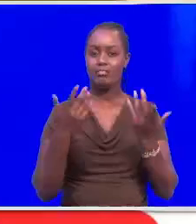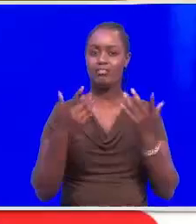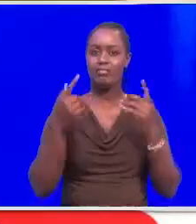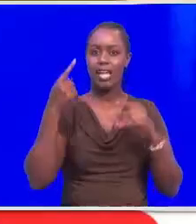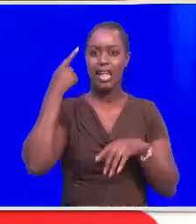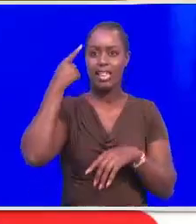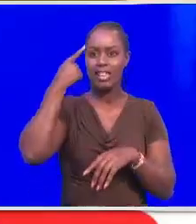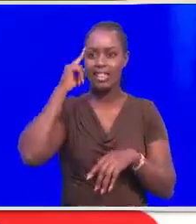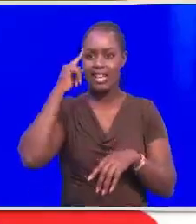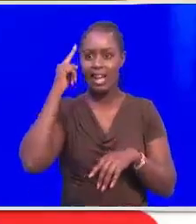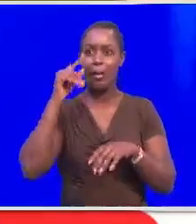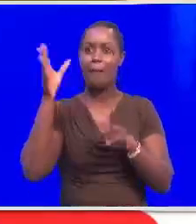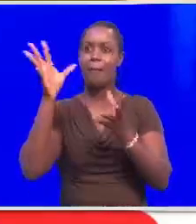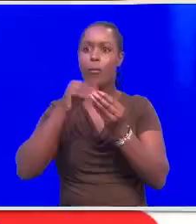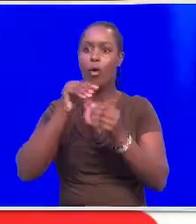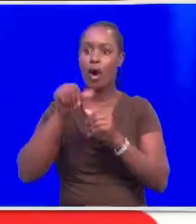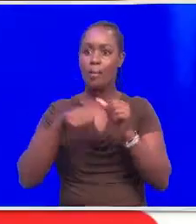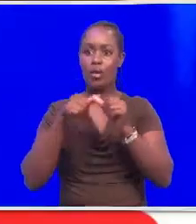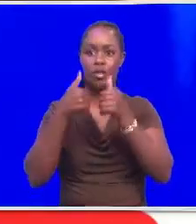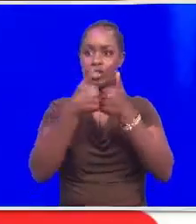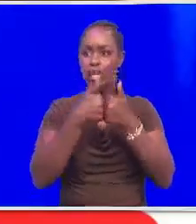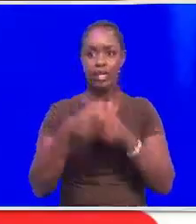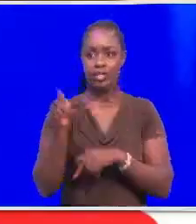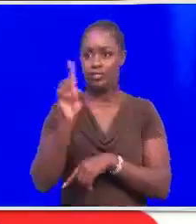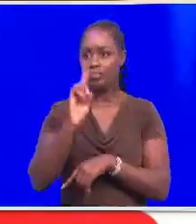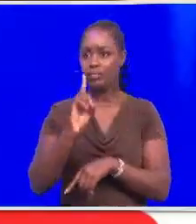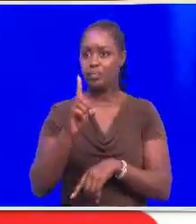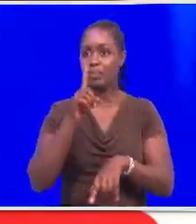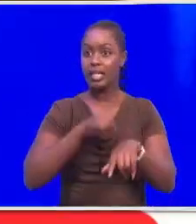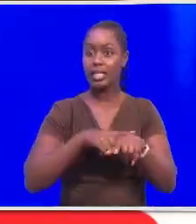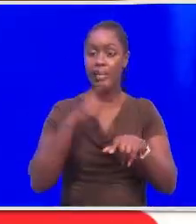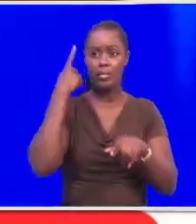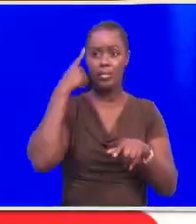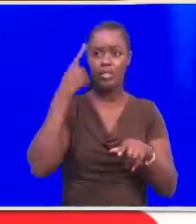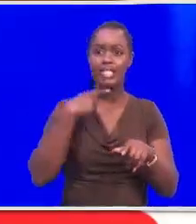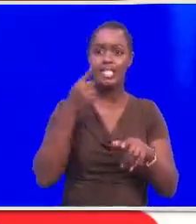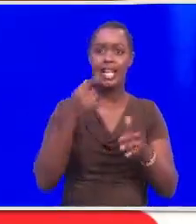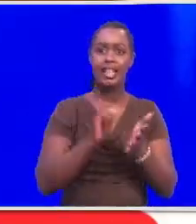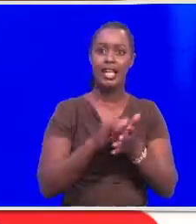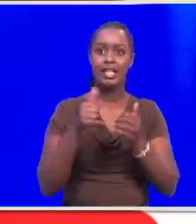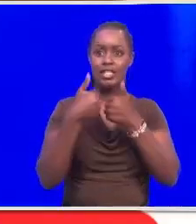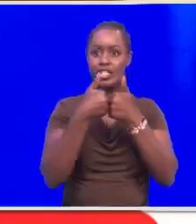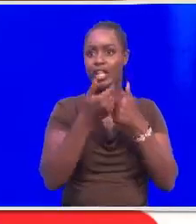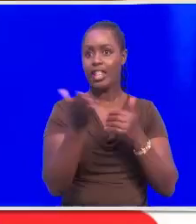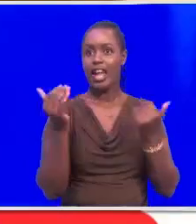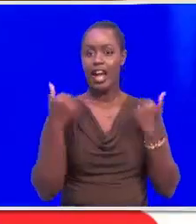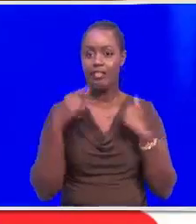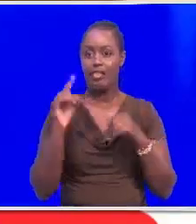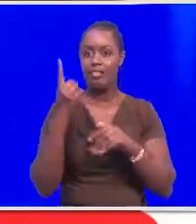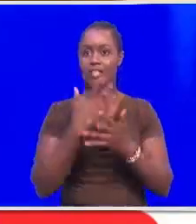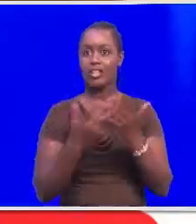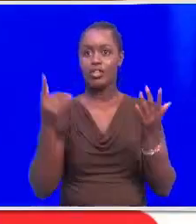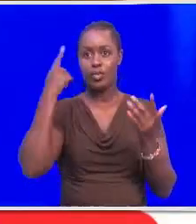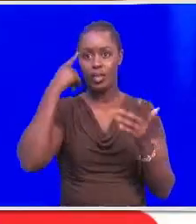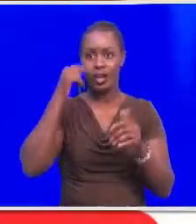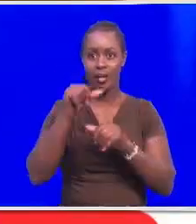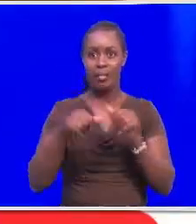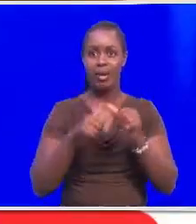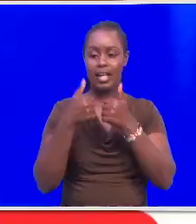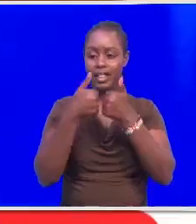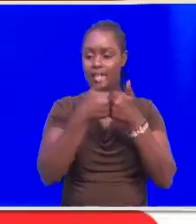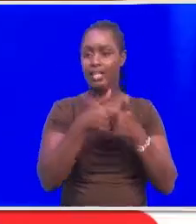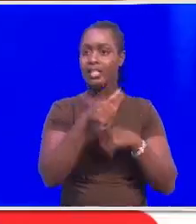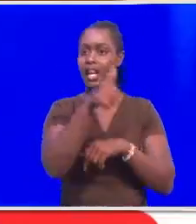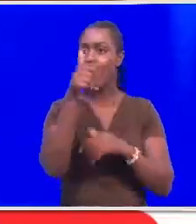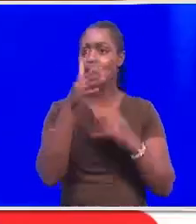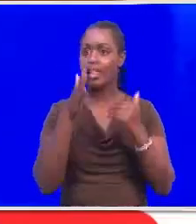that there are challenges. Because the moment you put in your mind that the challenges are there, the first thing you wake up in the morning, you think about the challenges instead